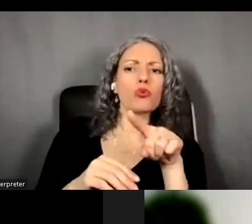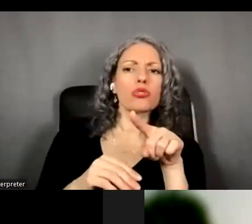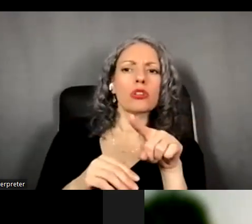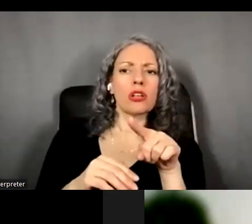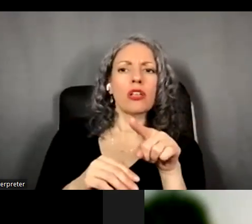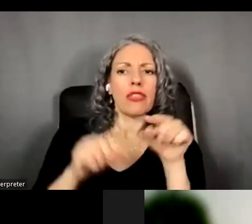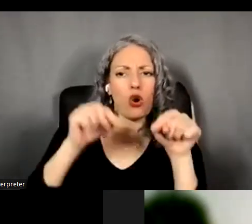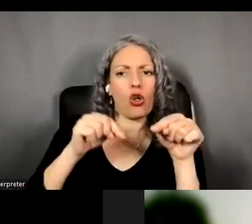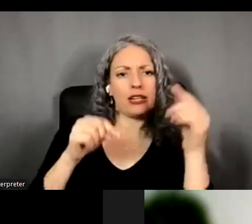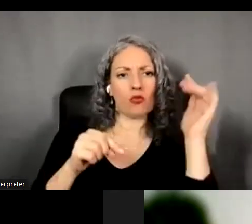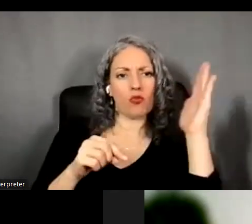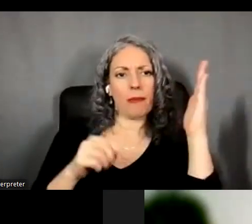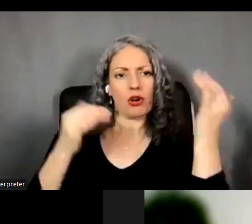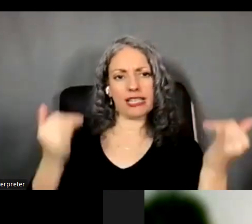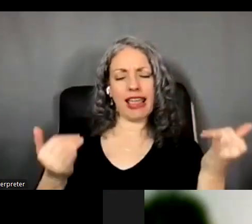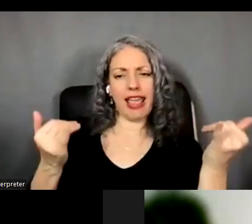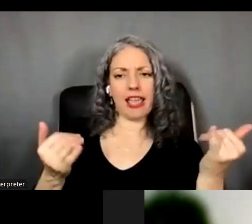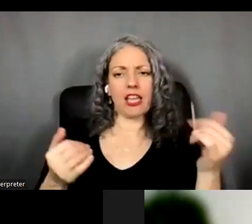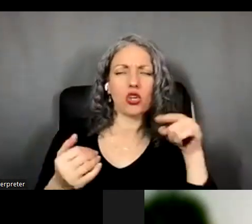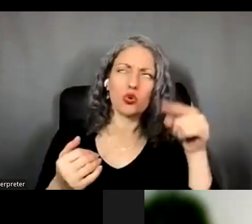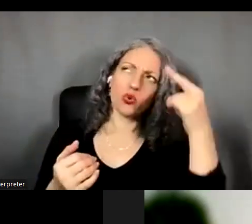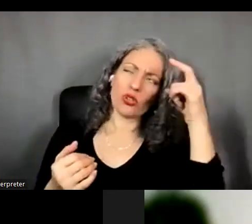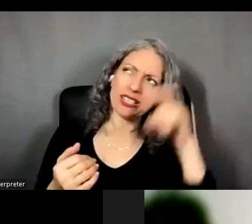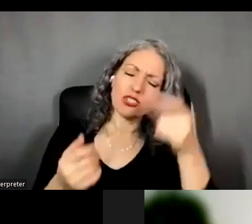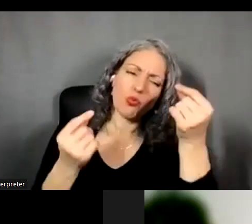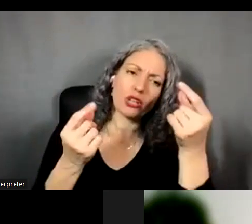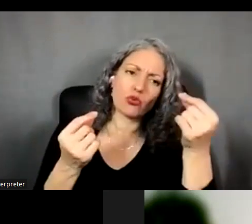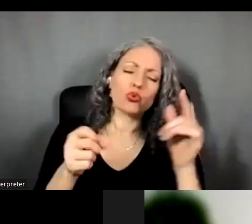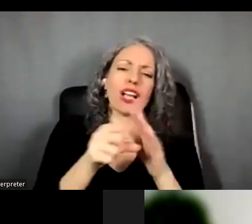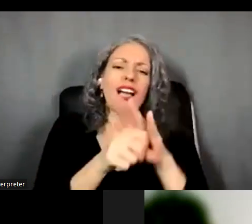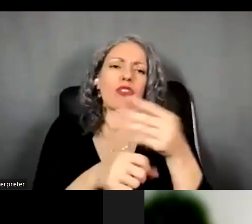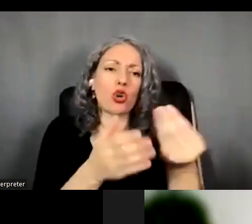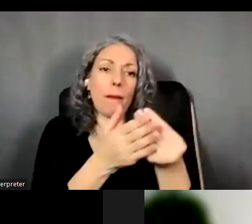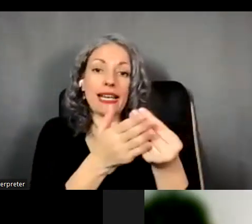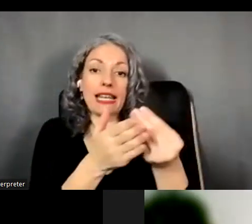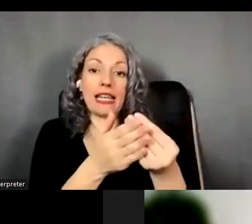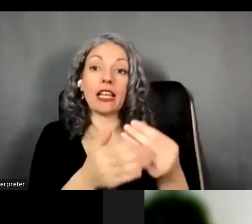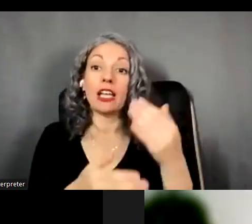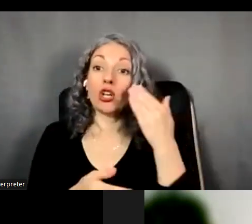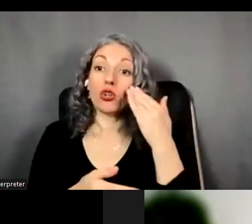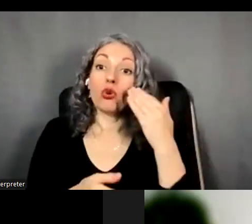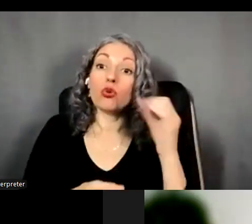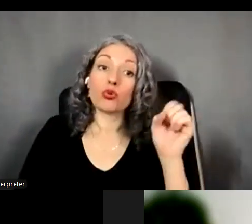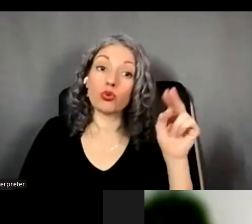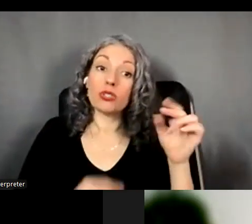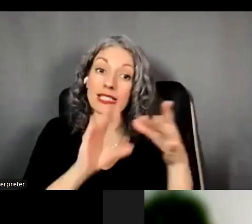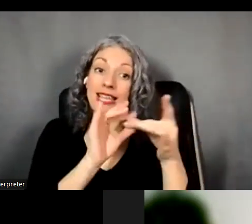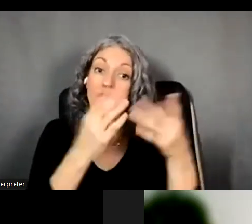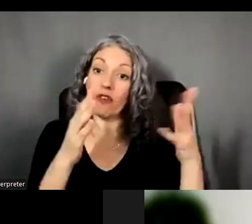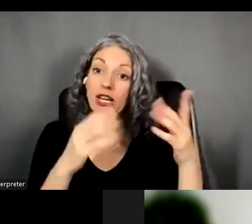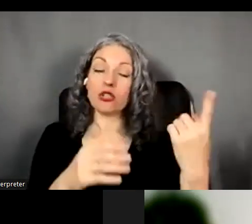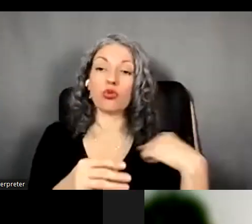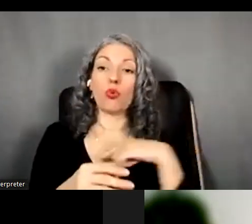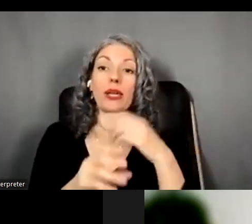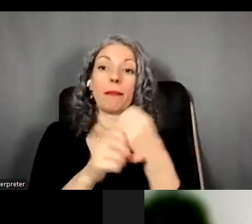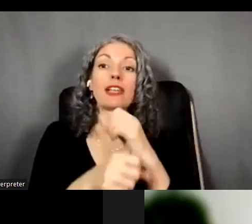webinar, thinking about what you really need to do to cover your costs. And there were things that, Susan did mention in her slide. So we made sure that we